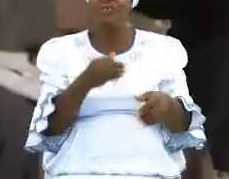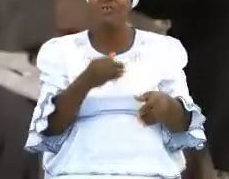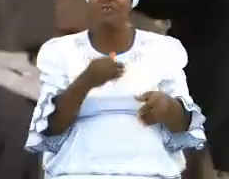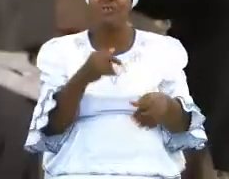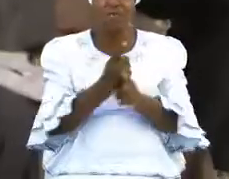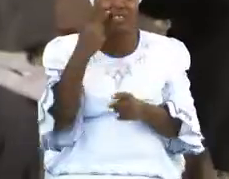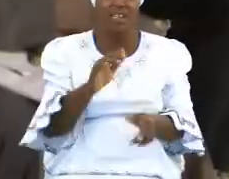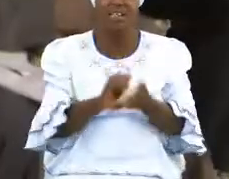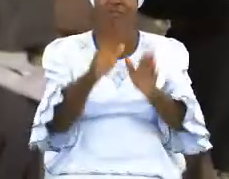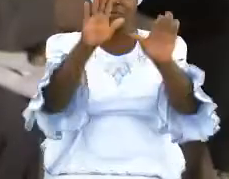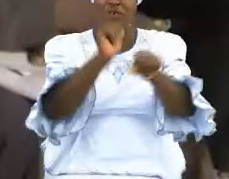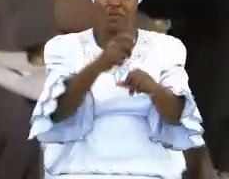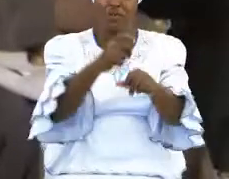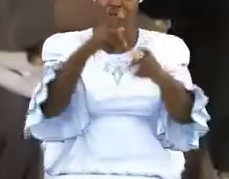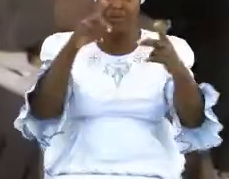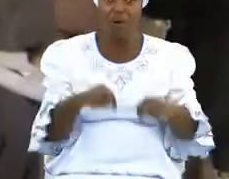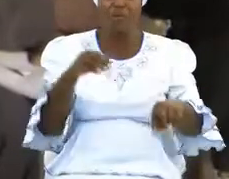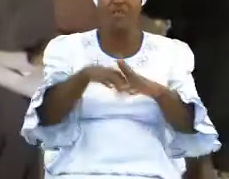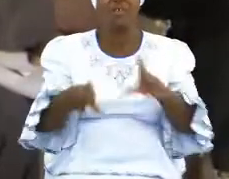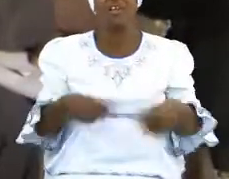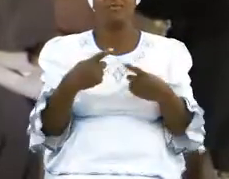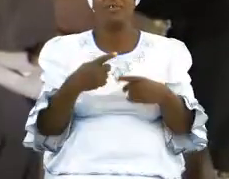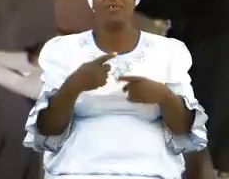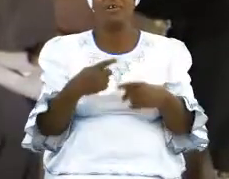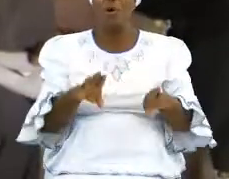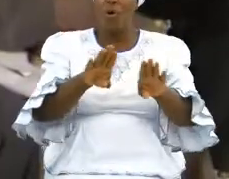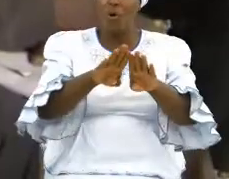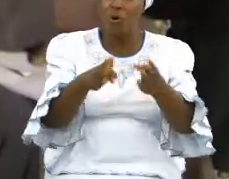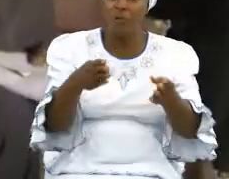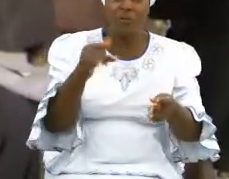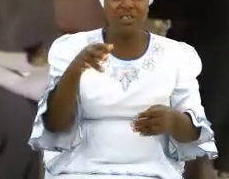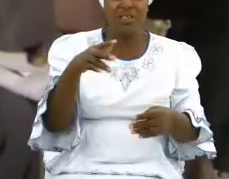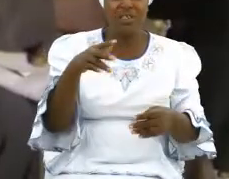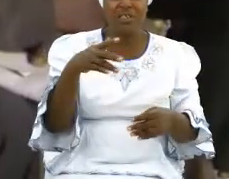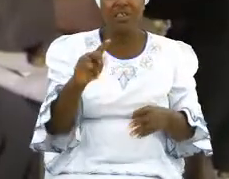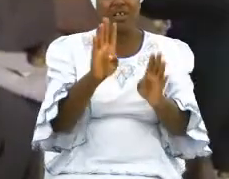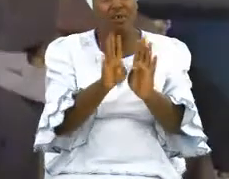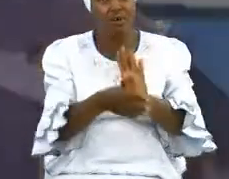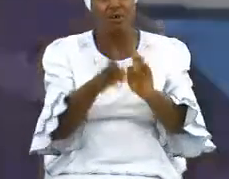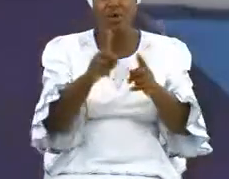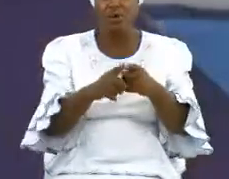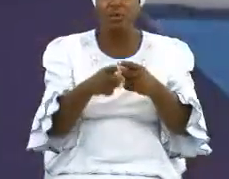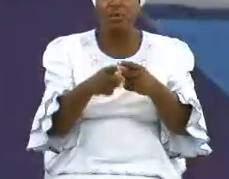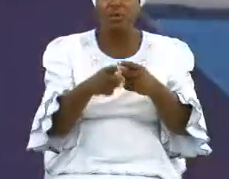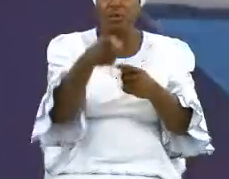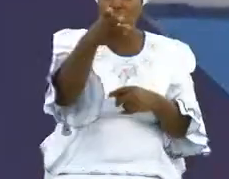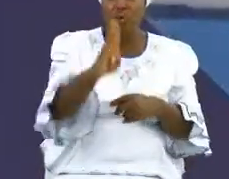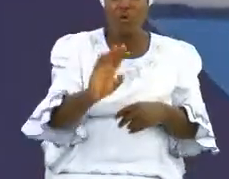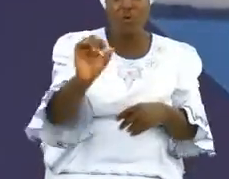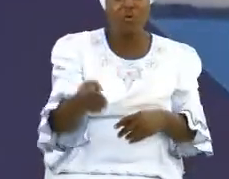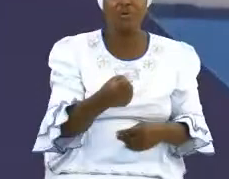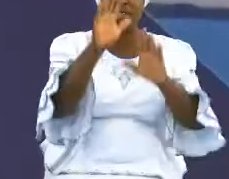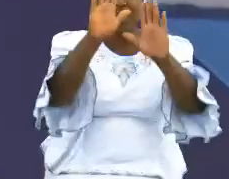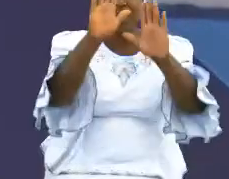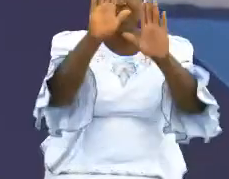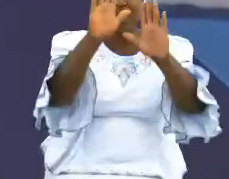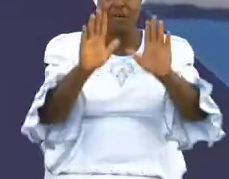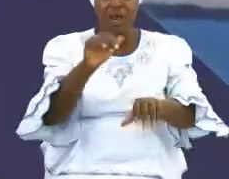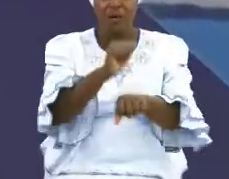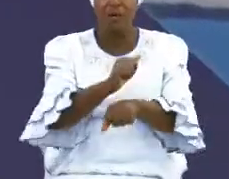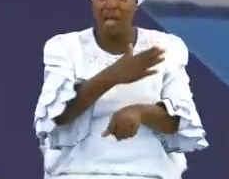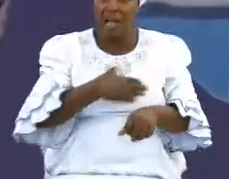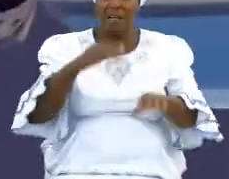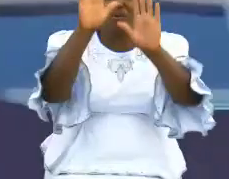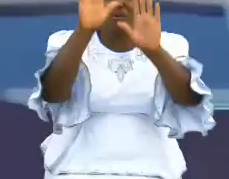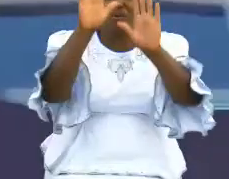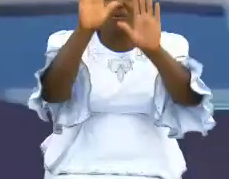you. Opening the door to God's miracles and